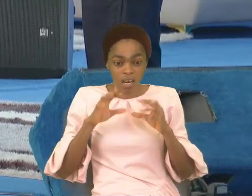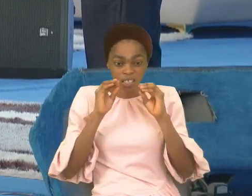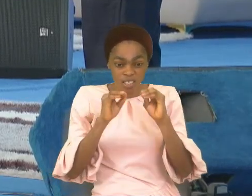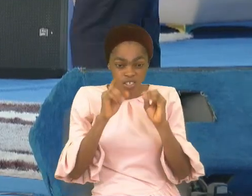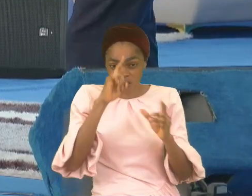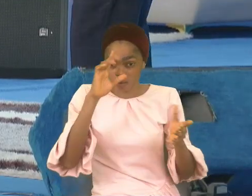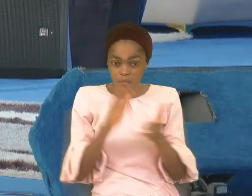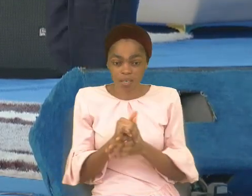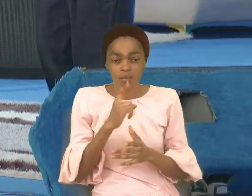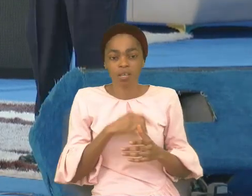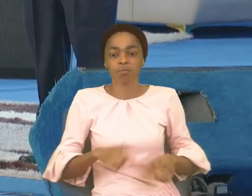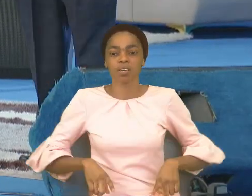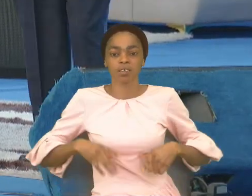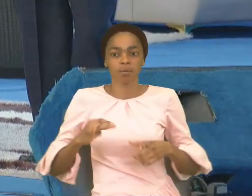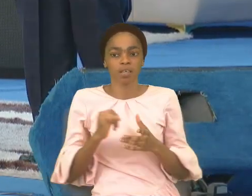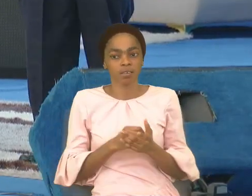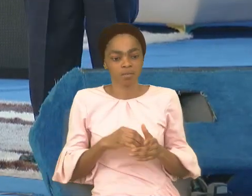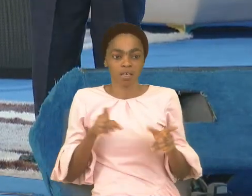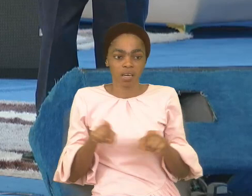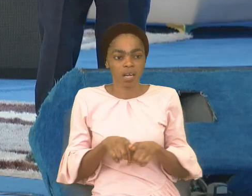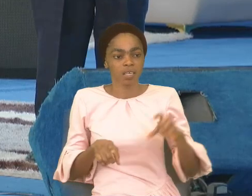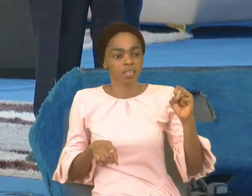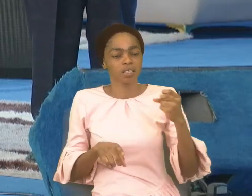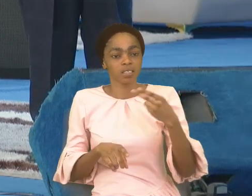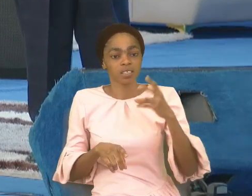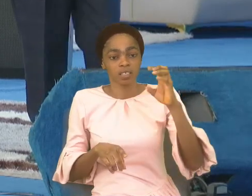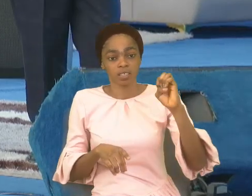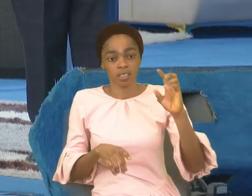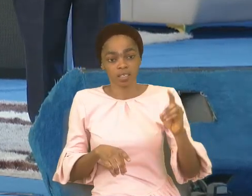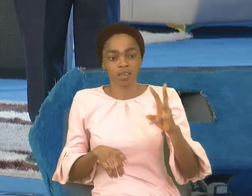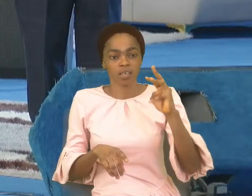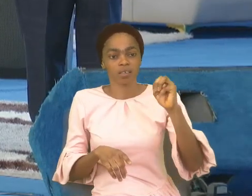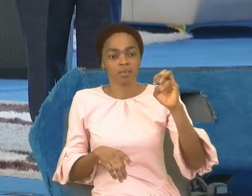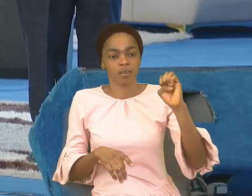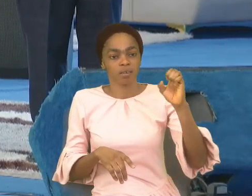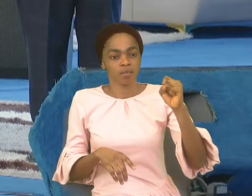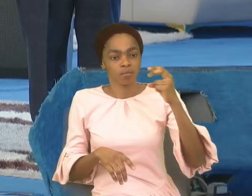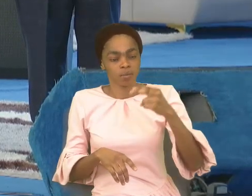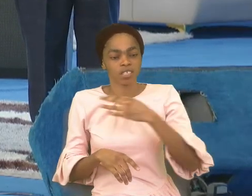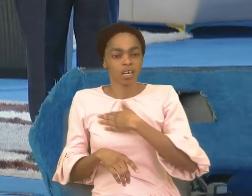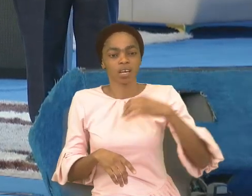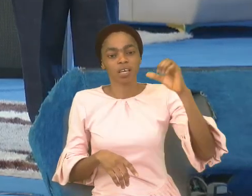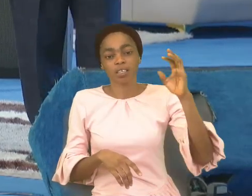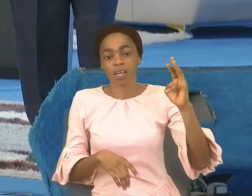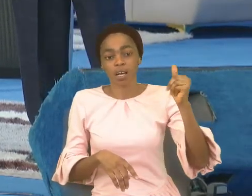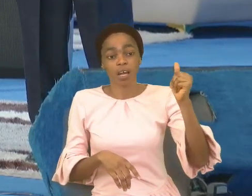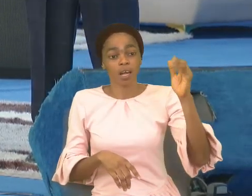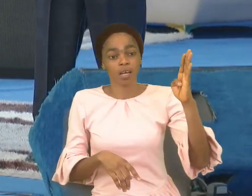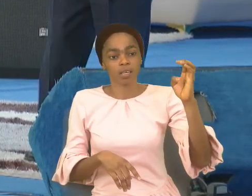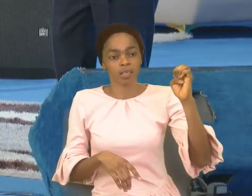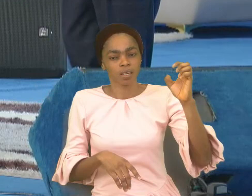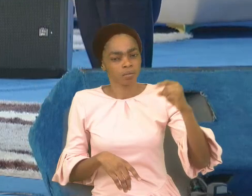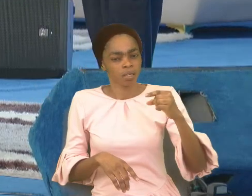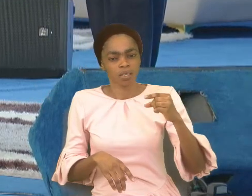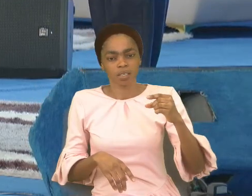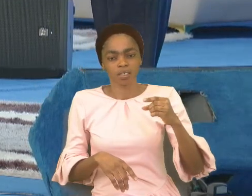and Abednego, they didn't worry, they didn't mind the fury and the anger